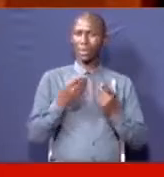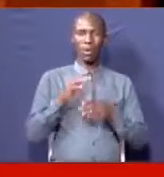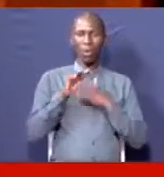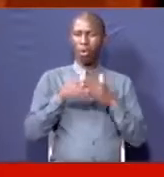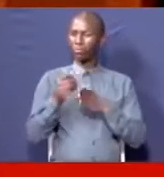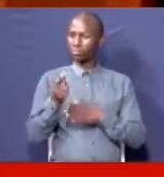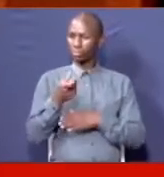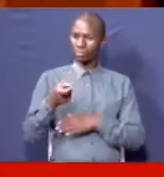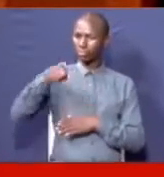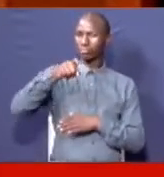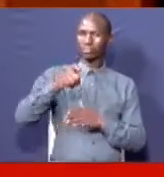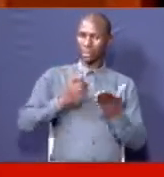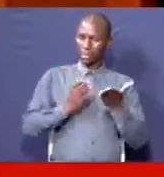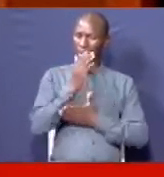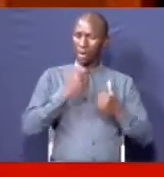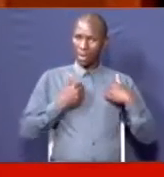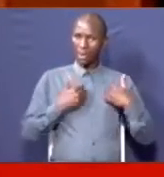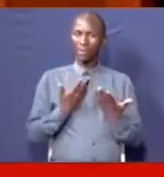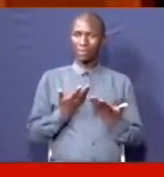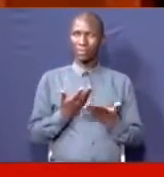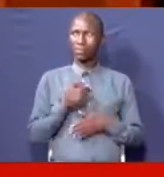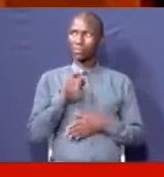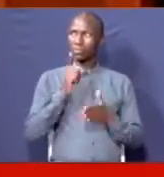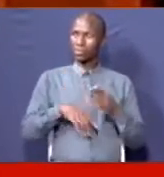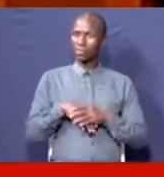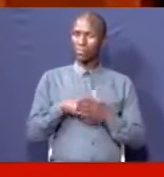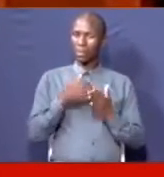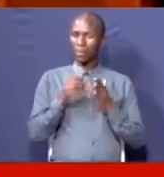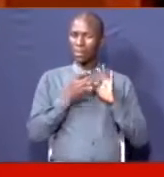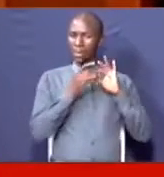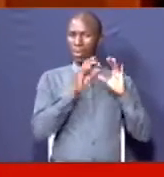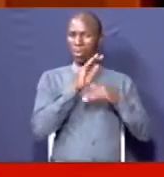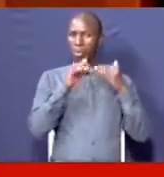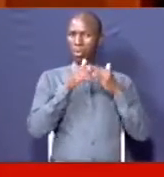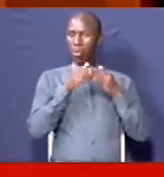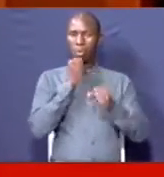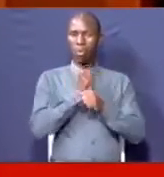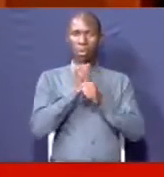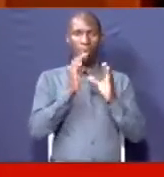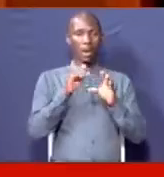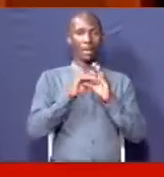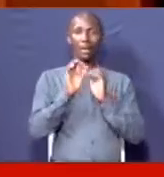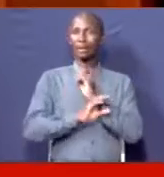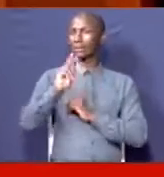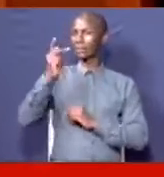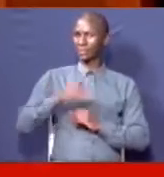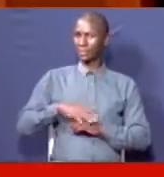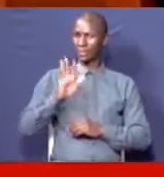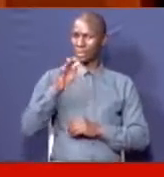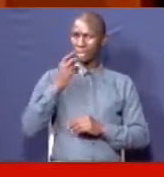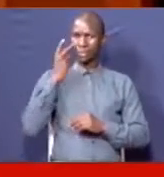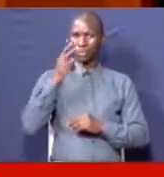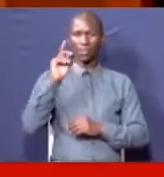emoluments, right, Mr. Speaker, that is belongs to every worker in this republic, Mr. Speaker. I saw